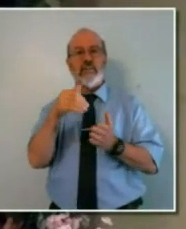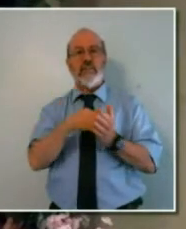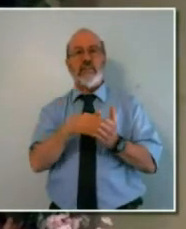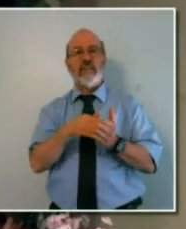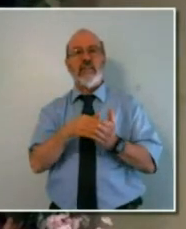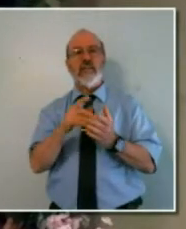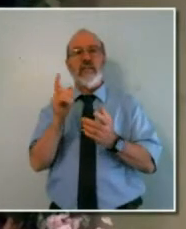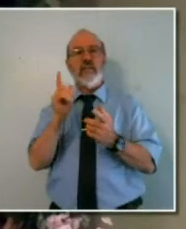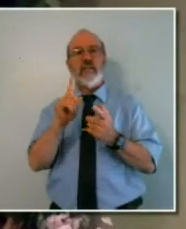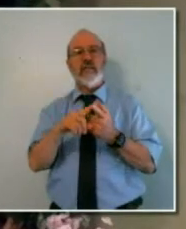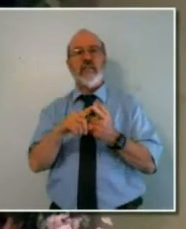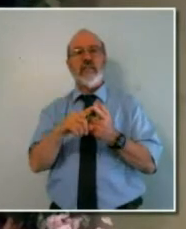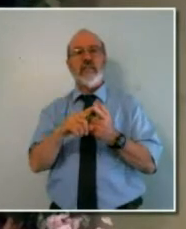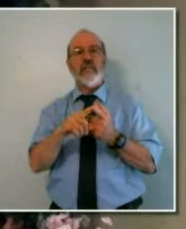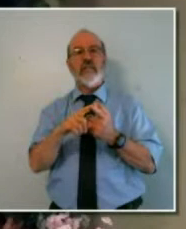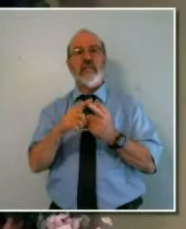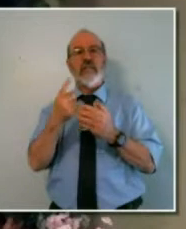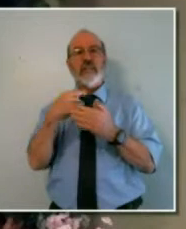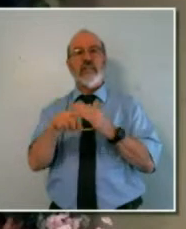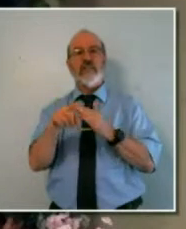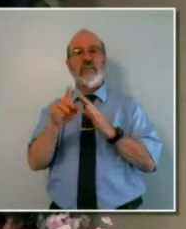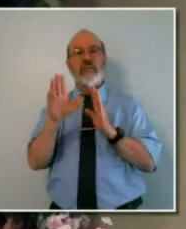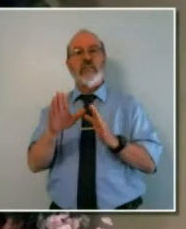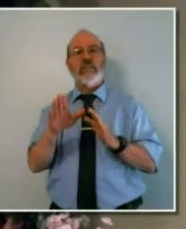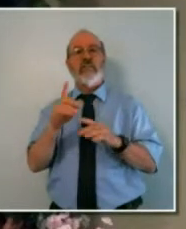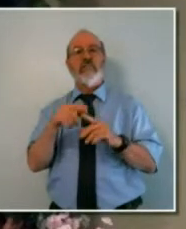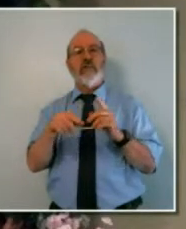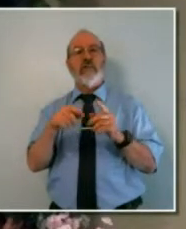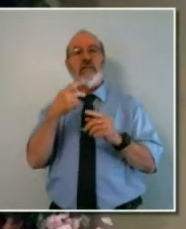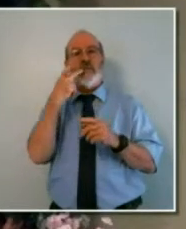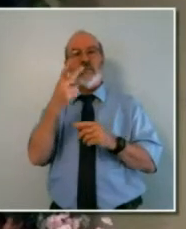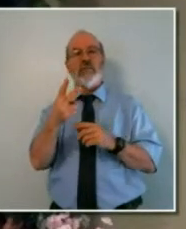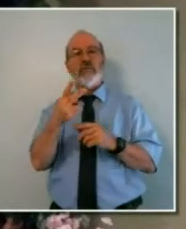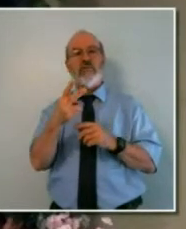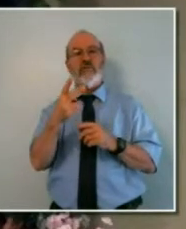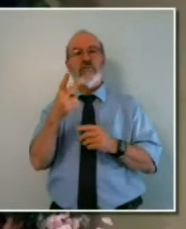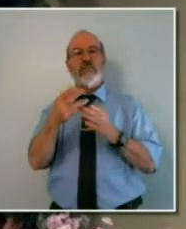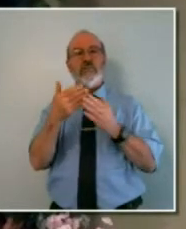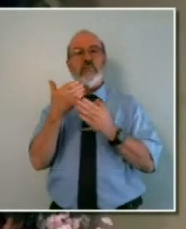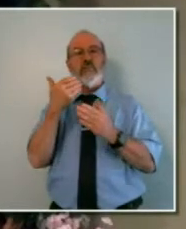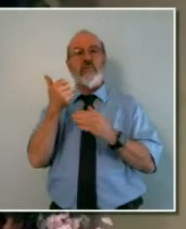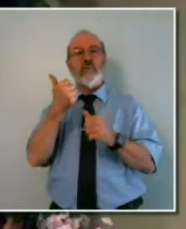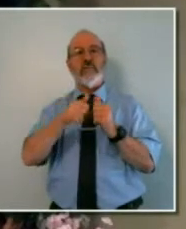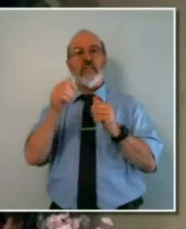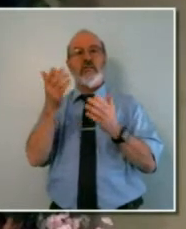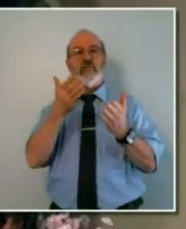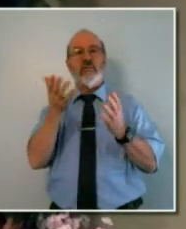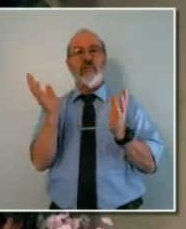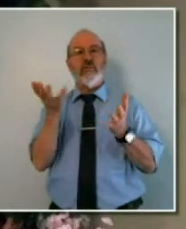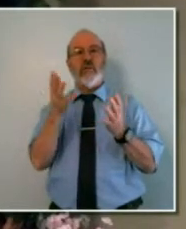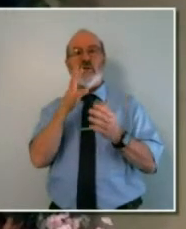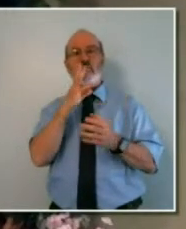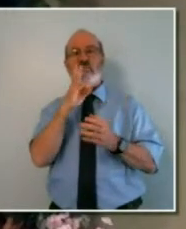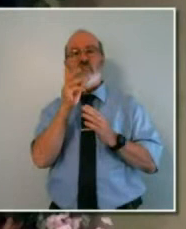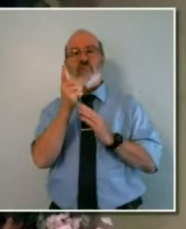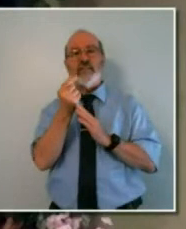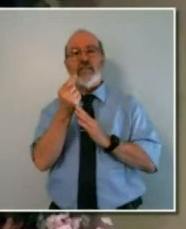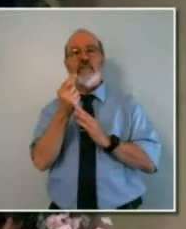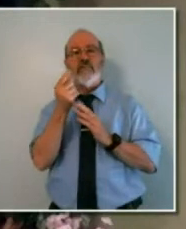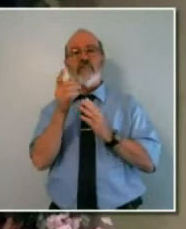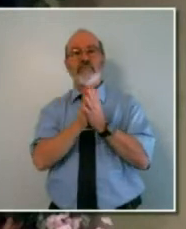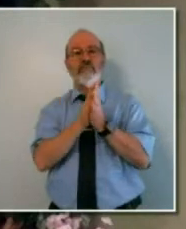until, I guess, next Sunday, but I will see you perhaps before each service, chat with you for a second, and we're looking forward